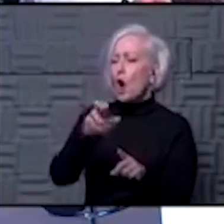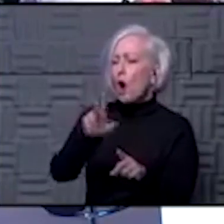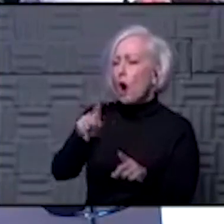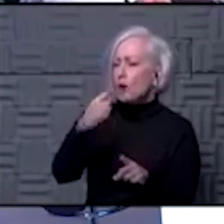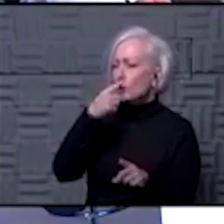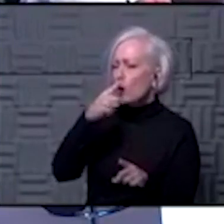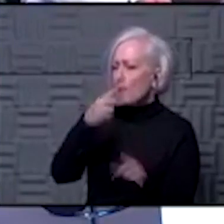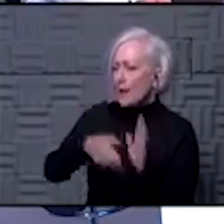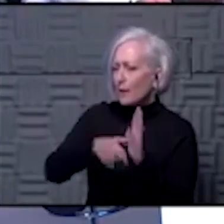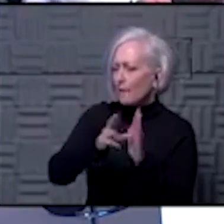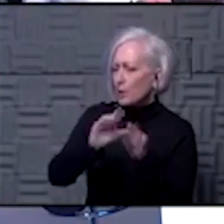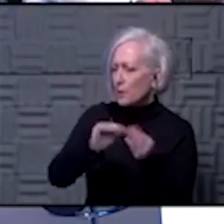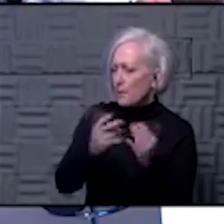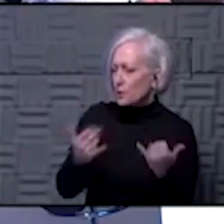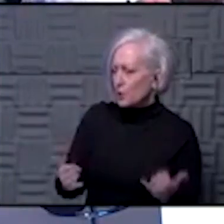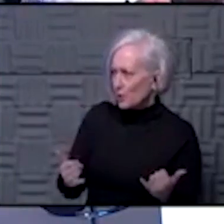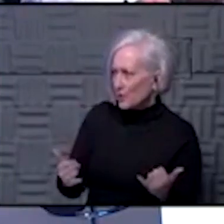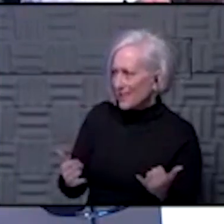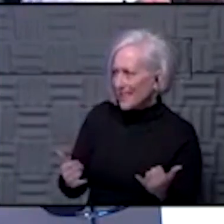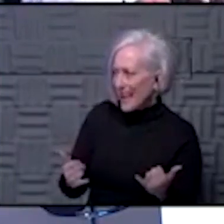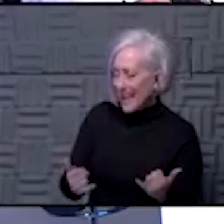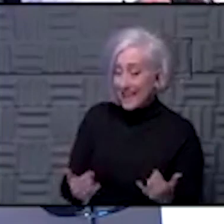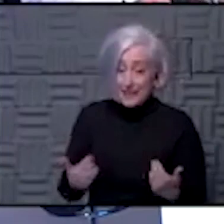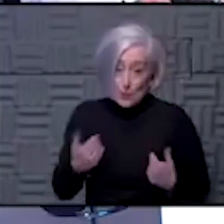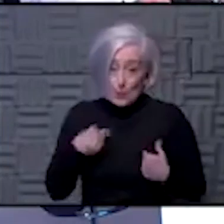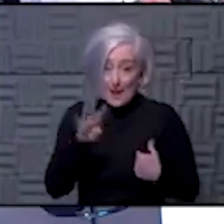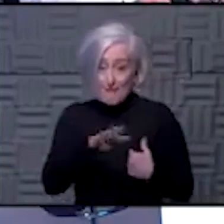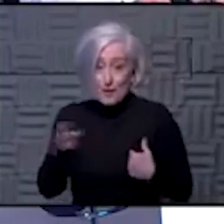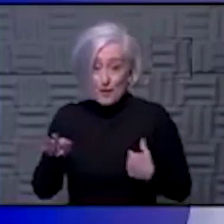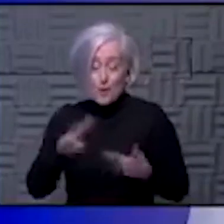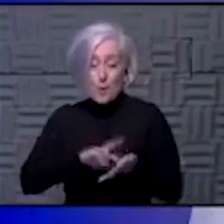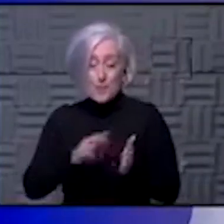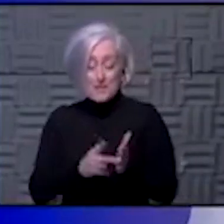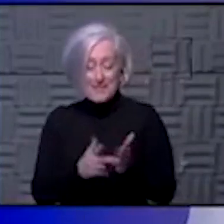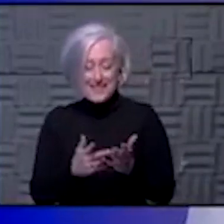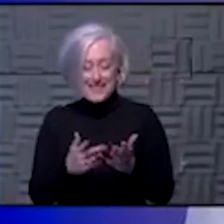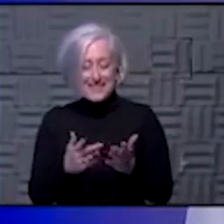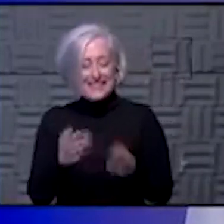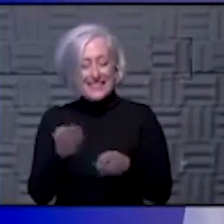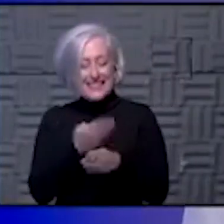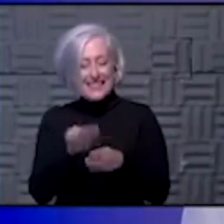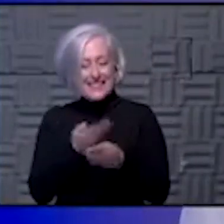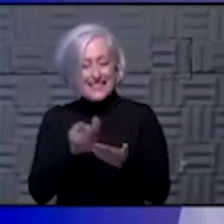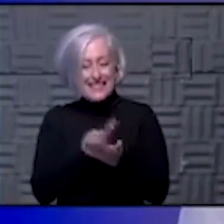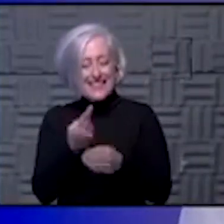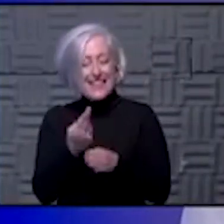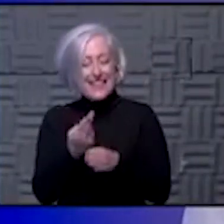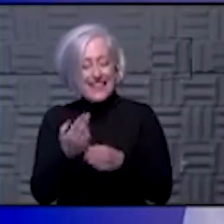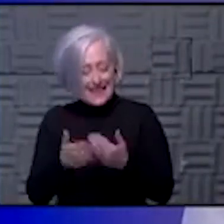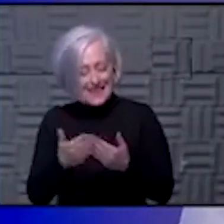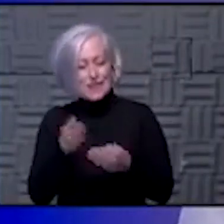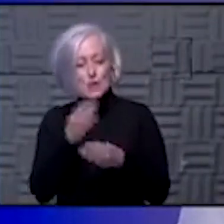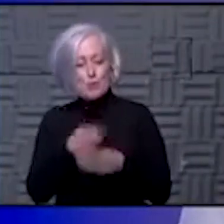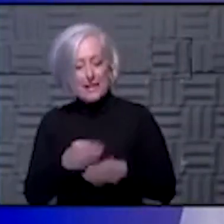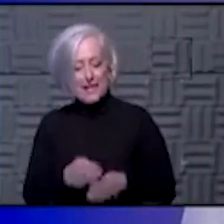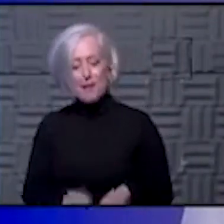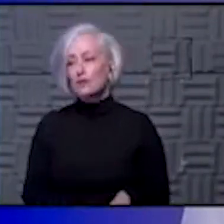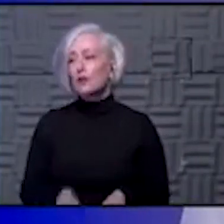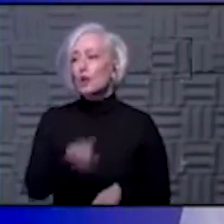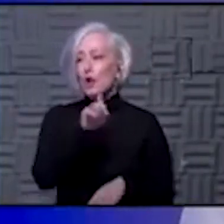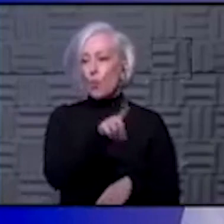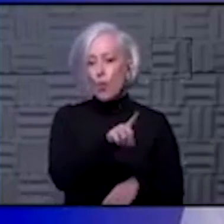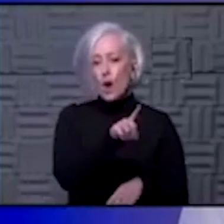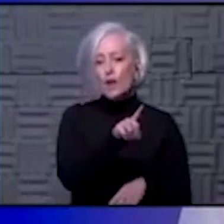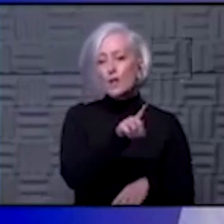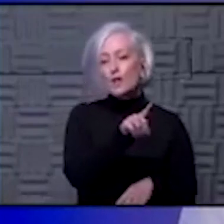have 44. The numbers break down really easily. Yeah, exactly. We have 100 inpatients. 46 of those are in the ICU,